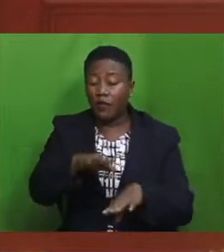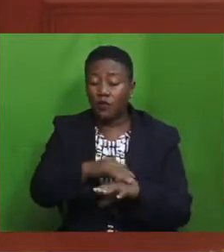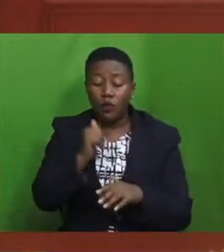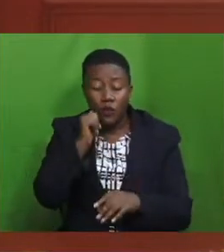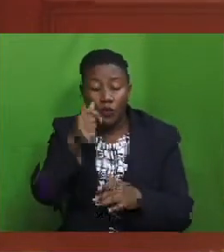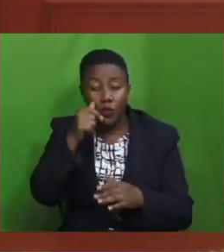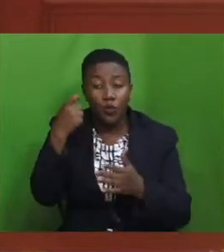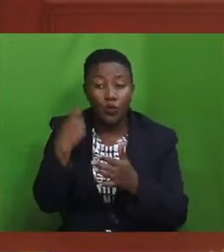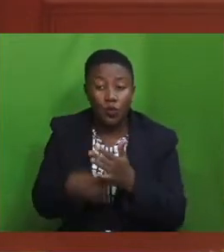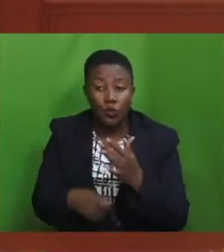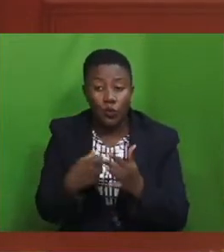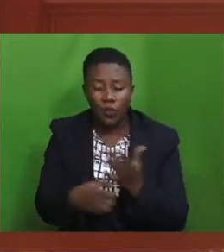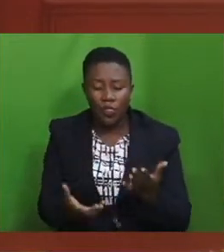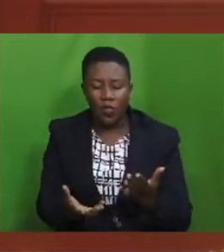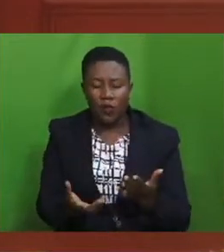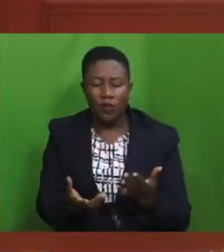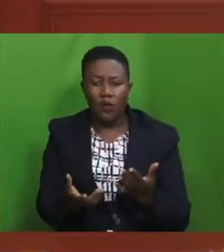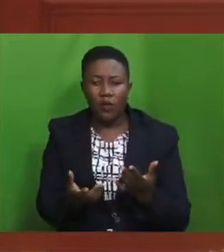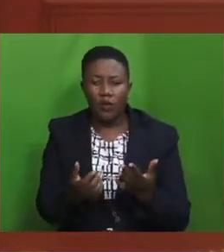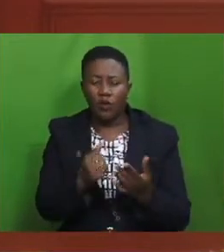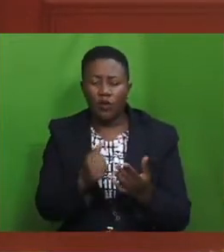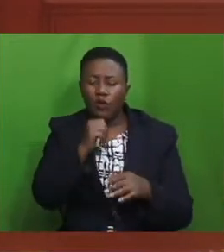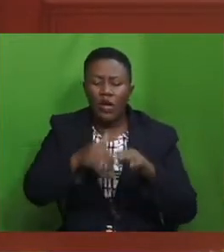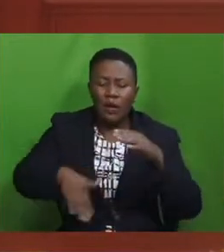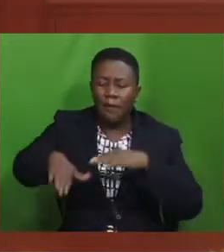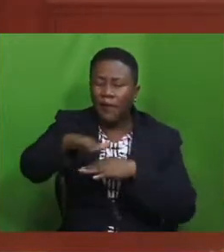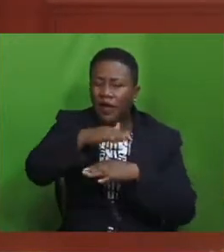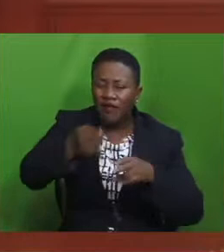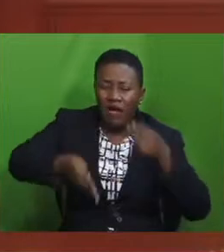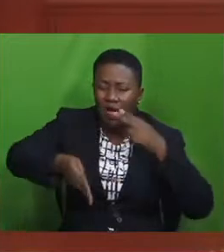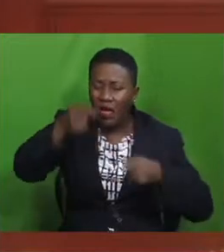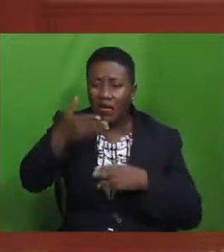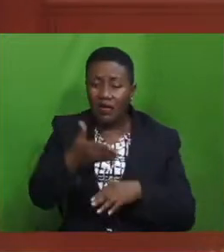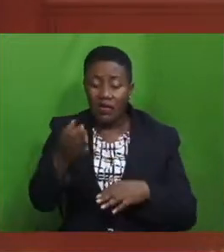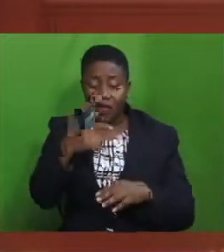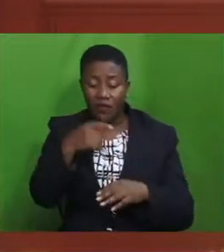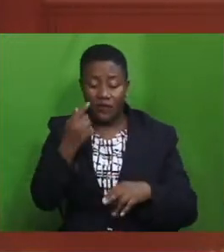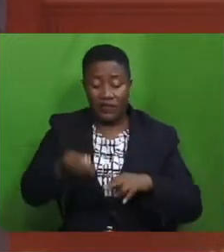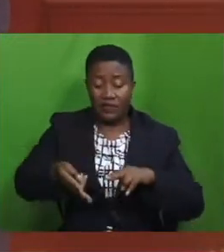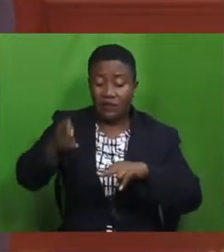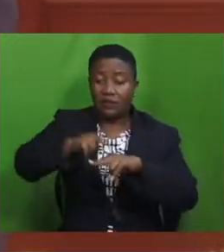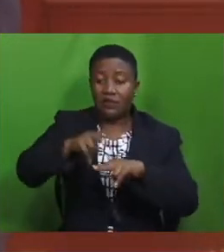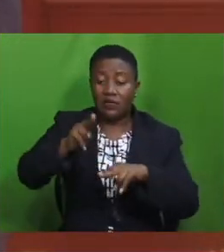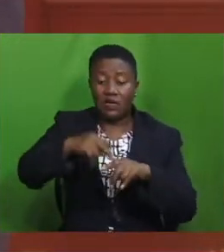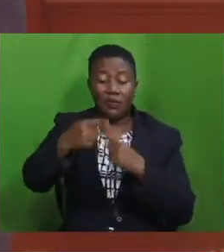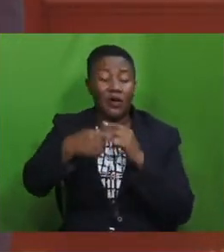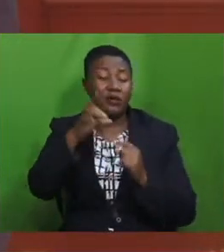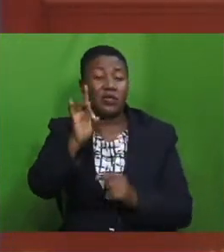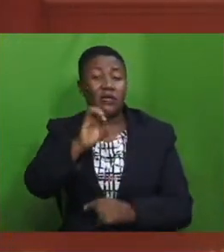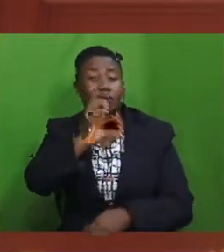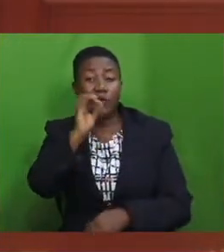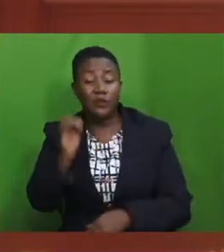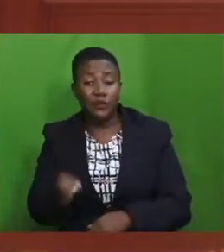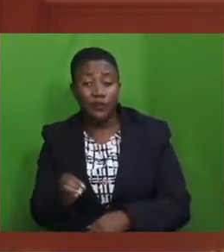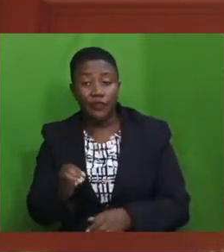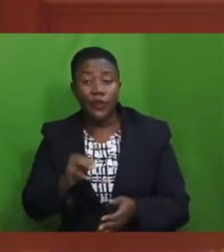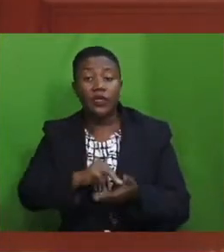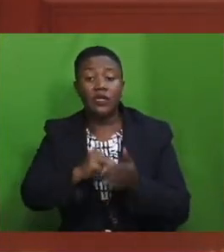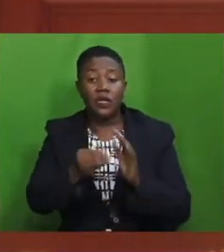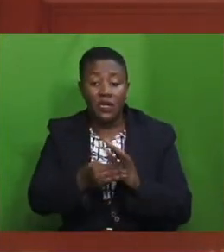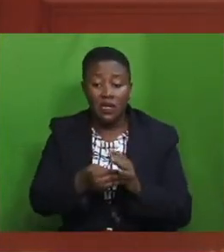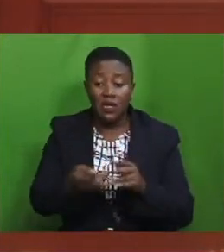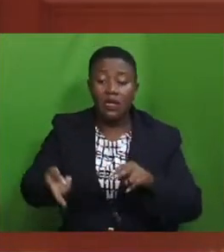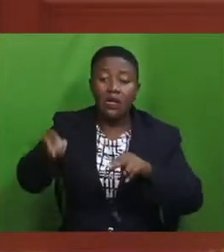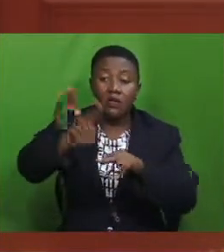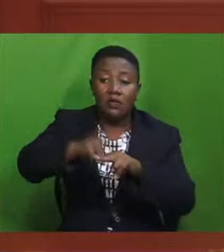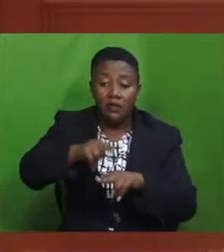to take the wage increases not above inflation. So if you say inflation is 9 or 8%, then increase your wages by just 8